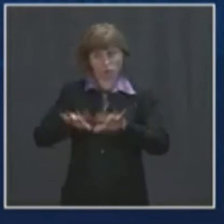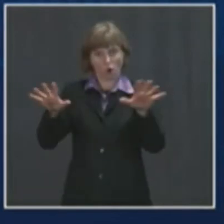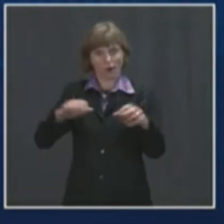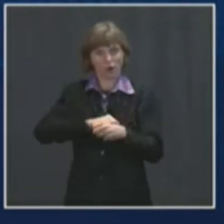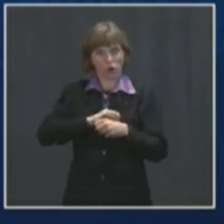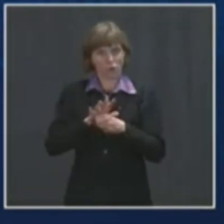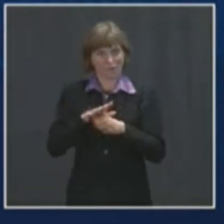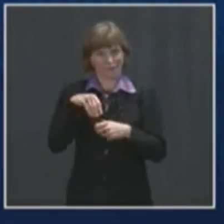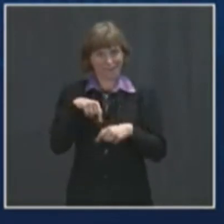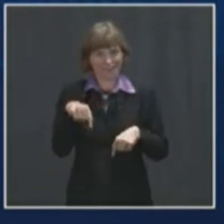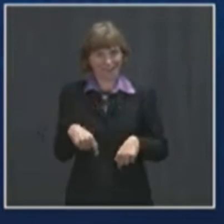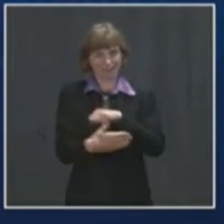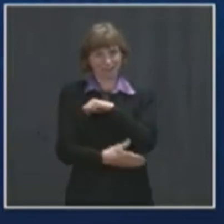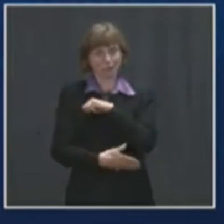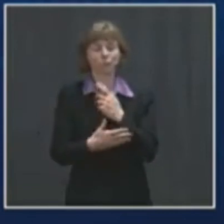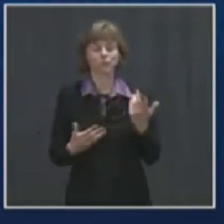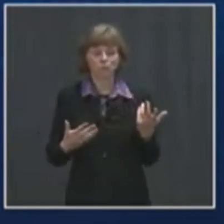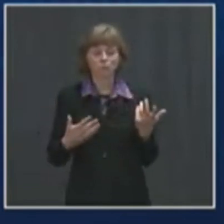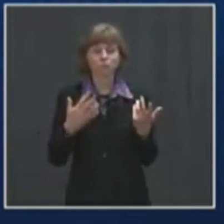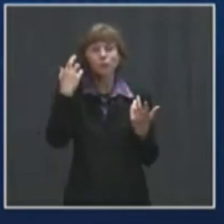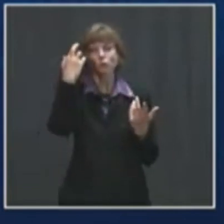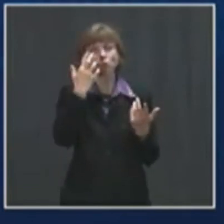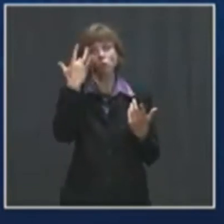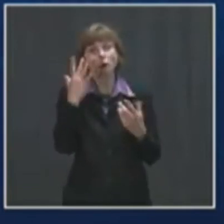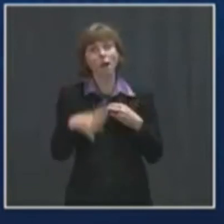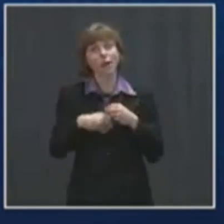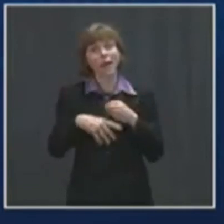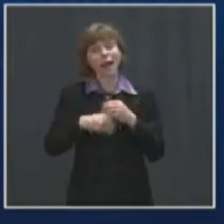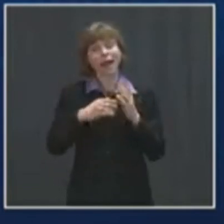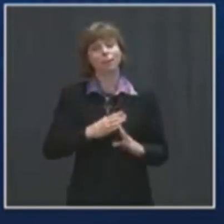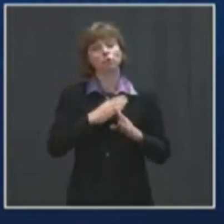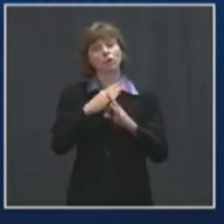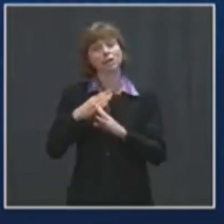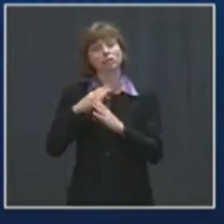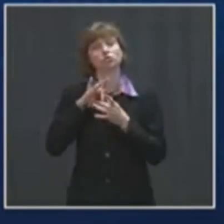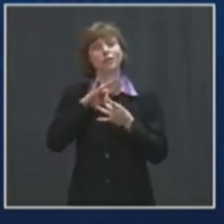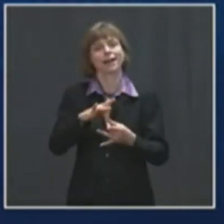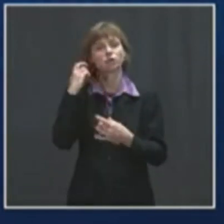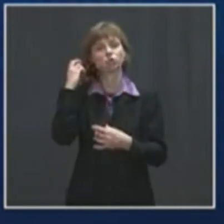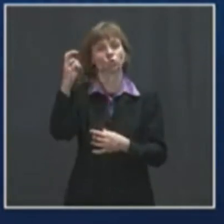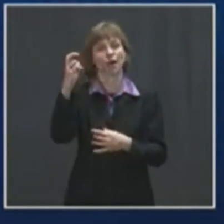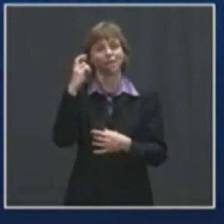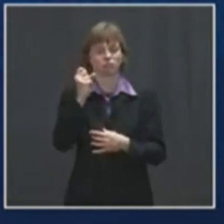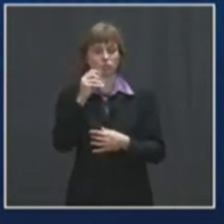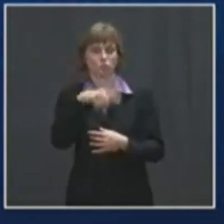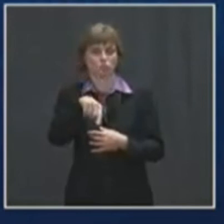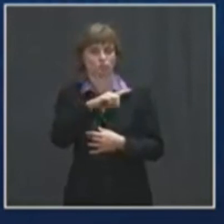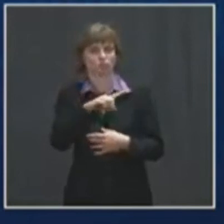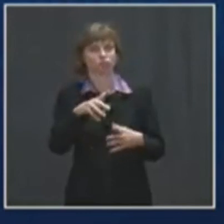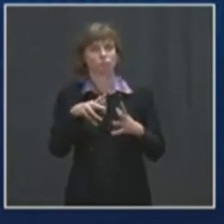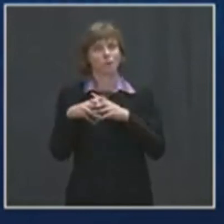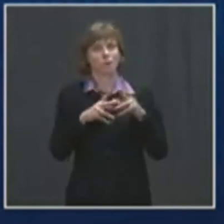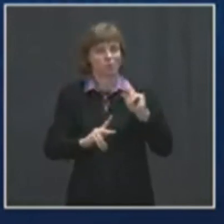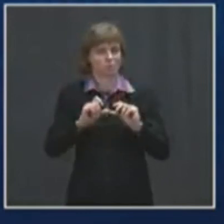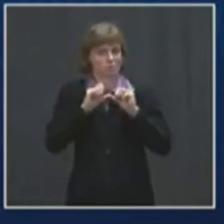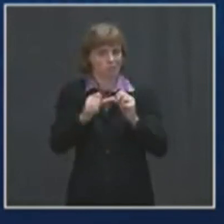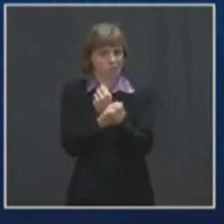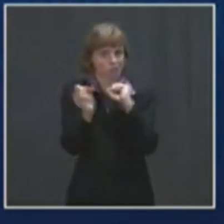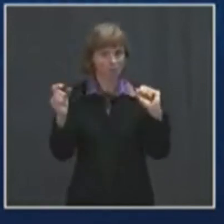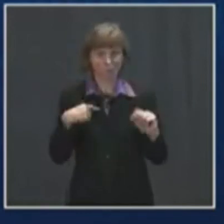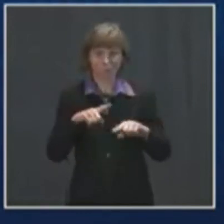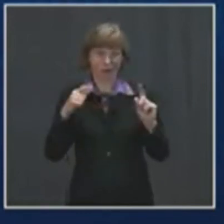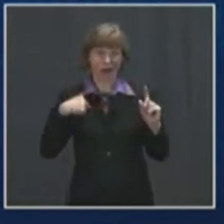the reason we've put in a number of protections in terms of travel and otherwise is to keep the American people safe. But I haven't seen that report. I can't